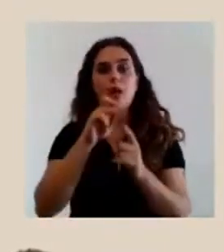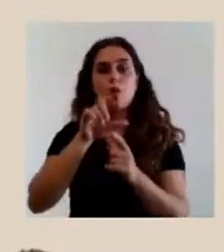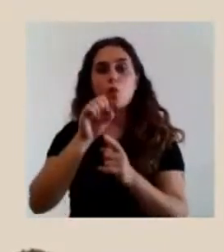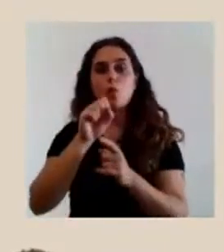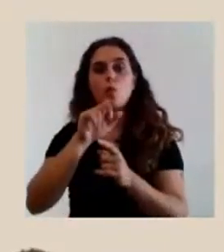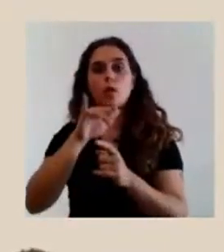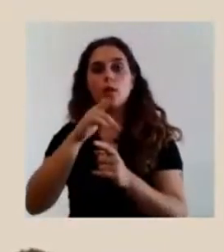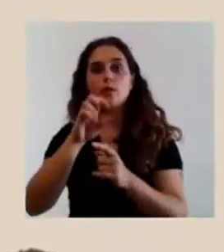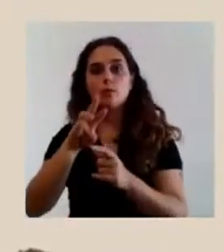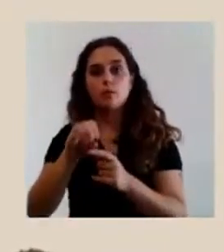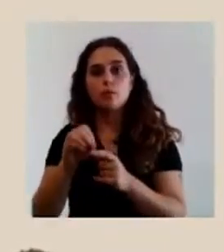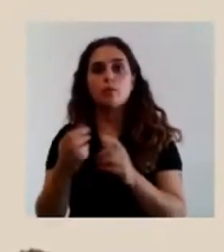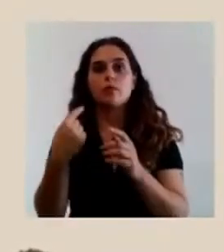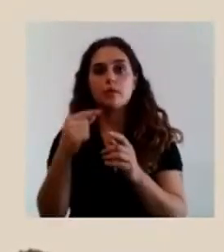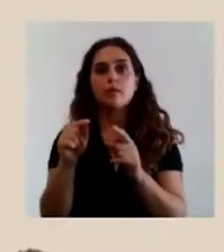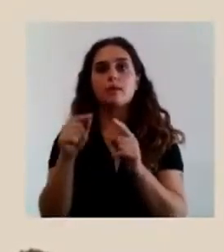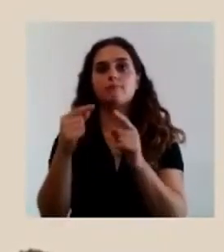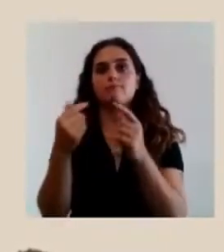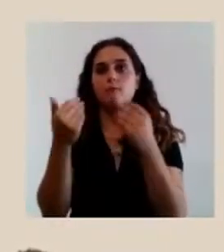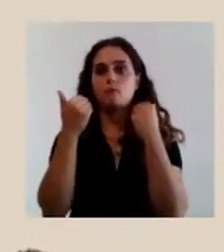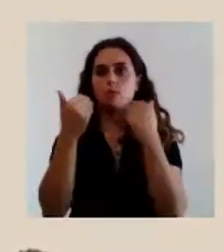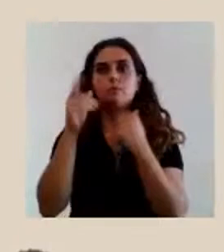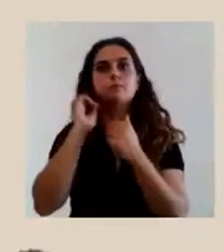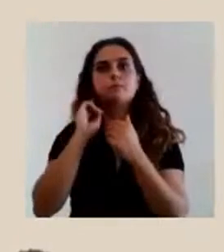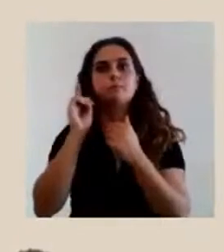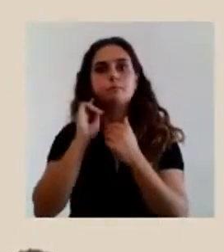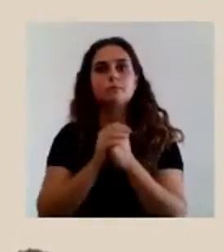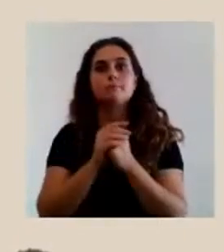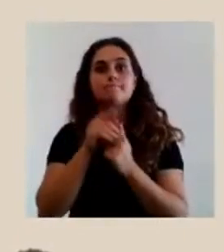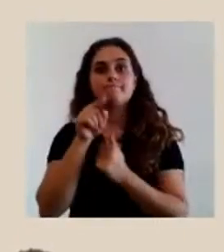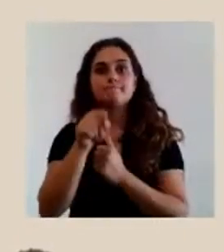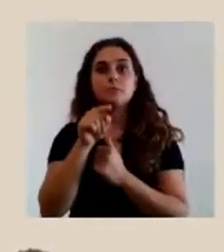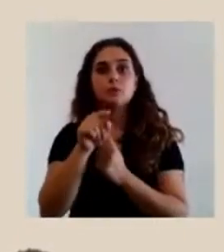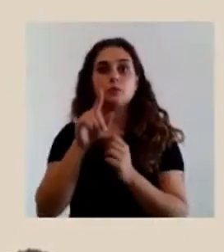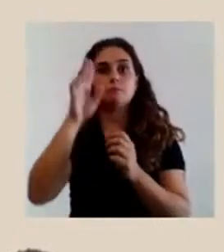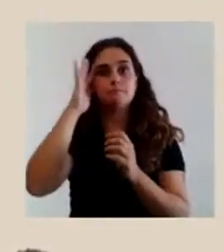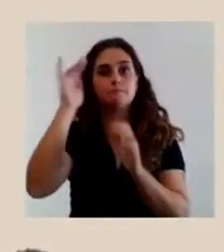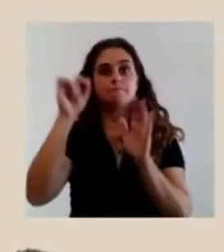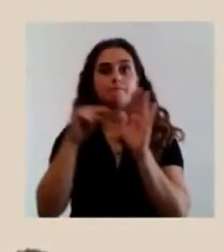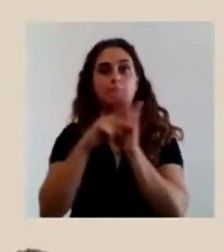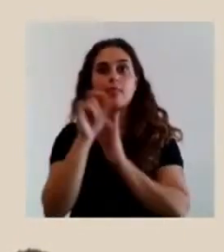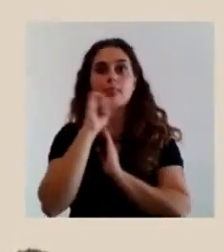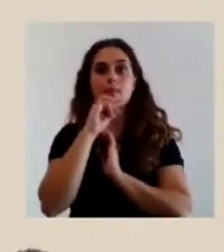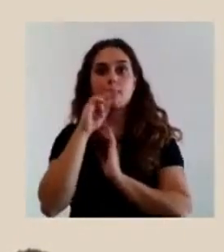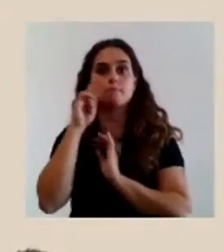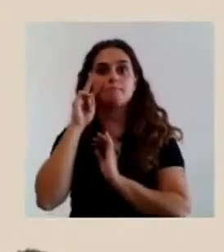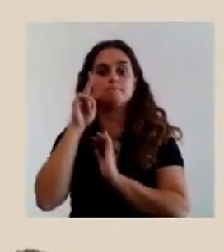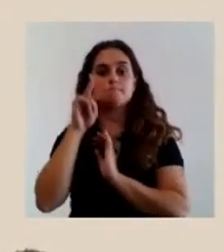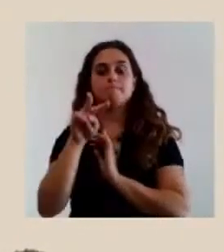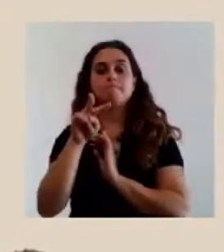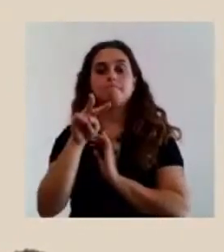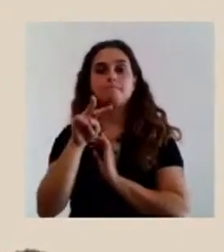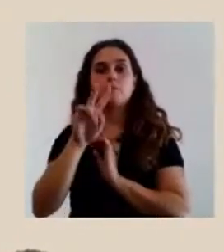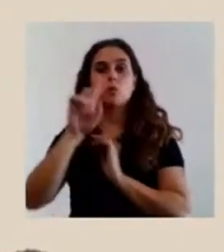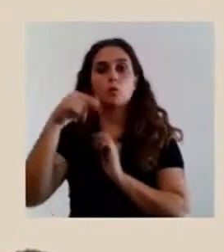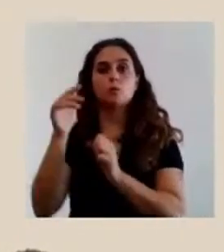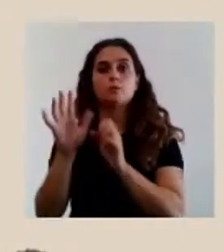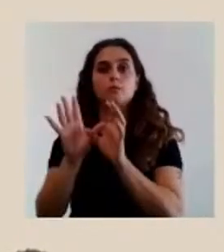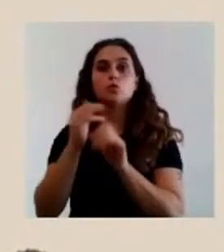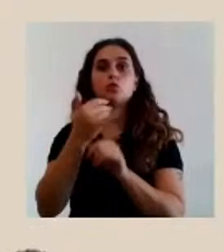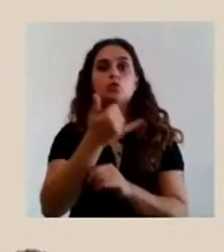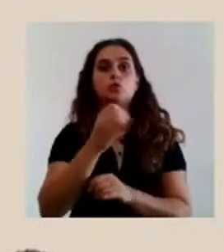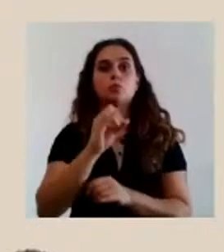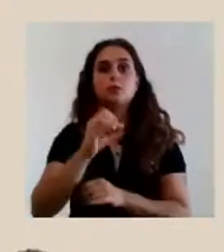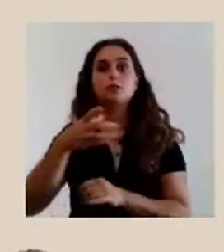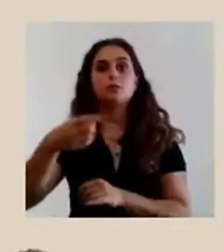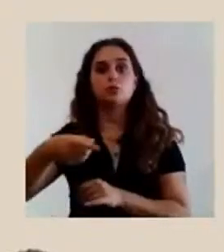contained lighter-skinned subjects. Algorithmic bias has also been observed in the health sector. In